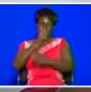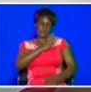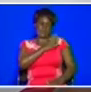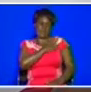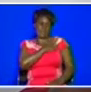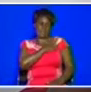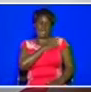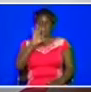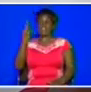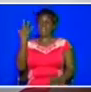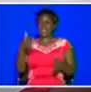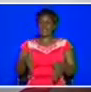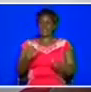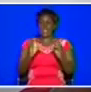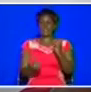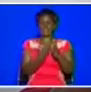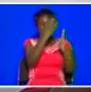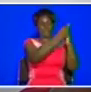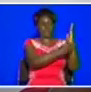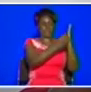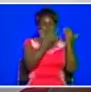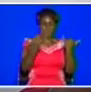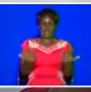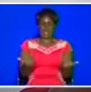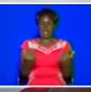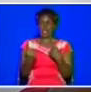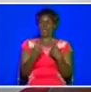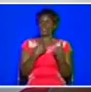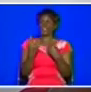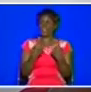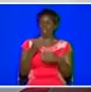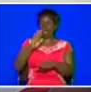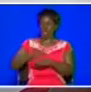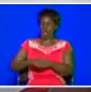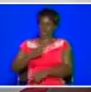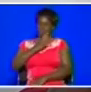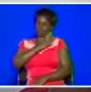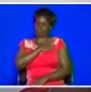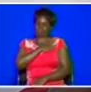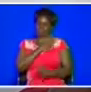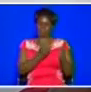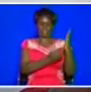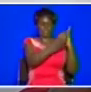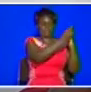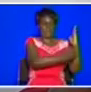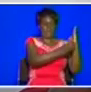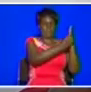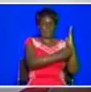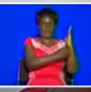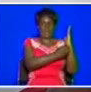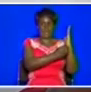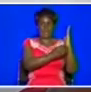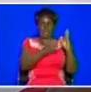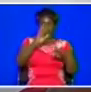Way Alliance as well, launched their manifesto. Tonight, we want to speak about that NASA manifesto. And we're joined tonight on the